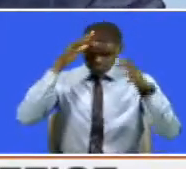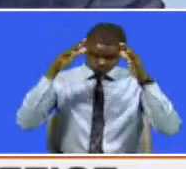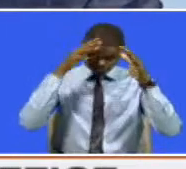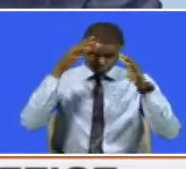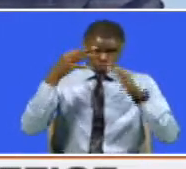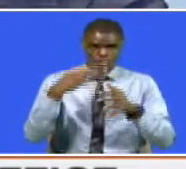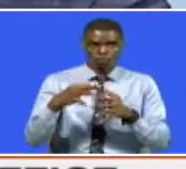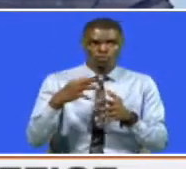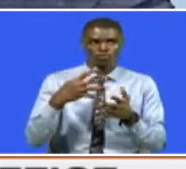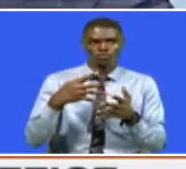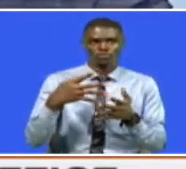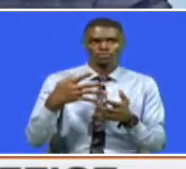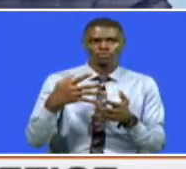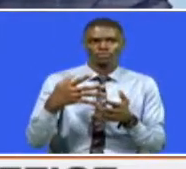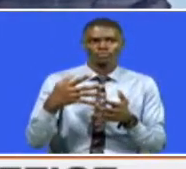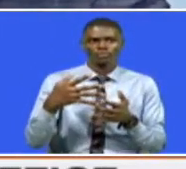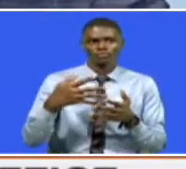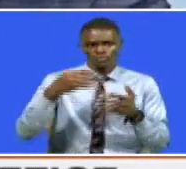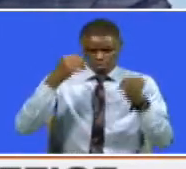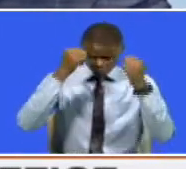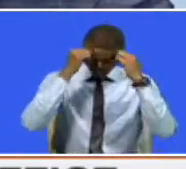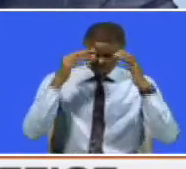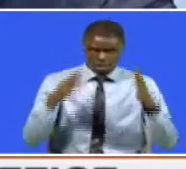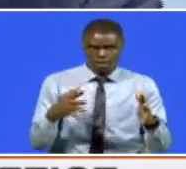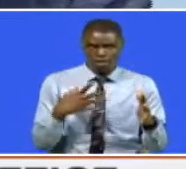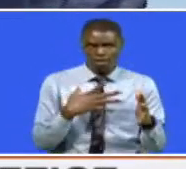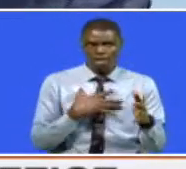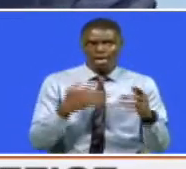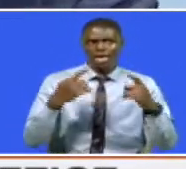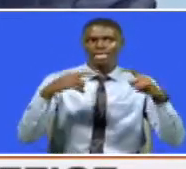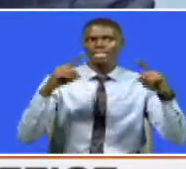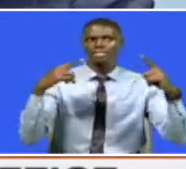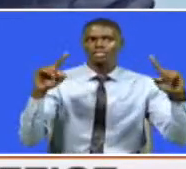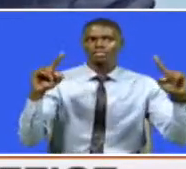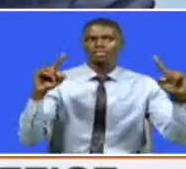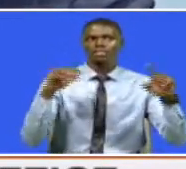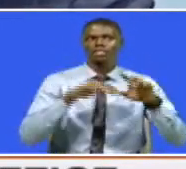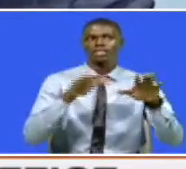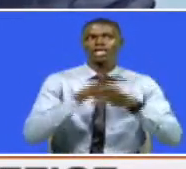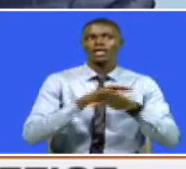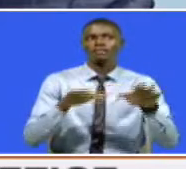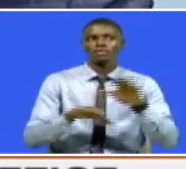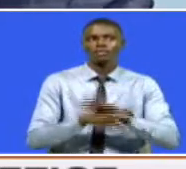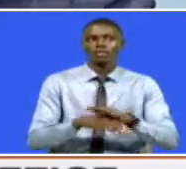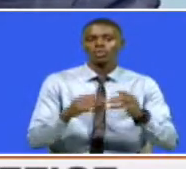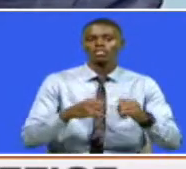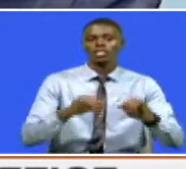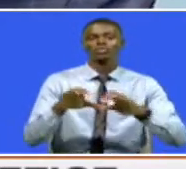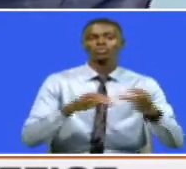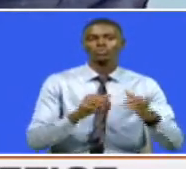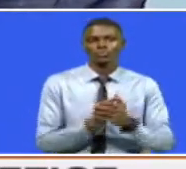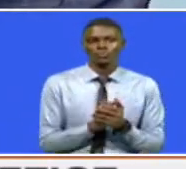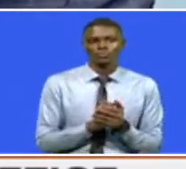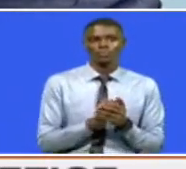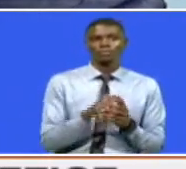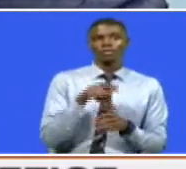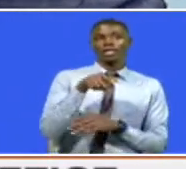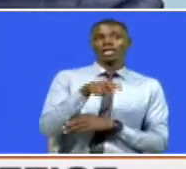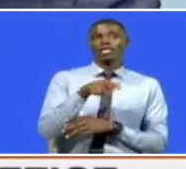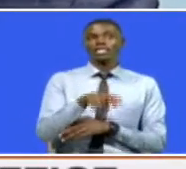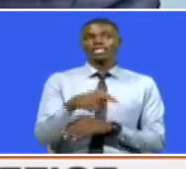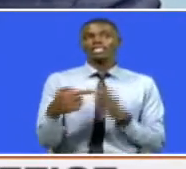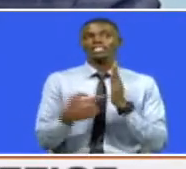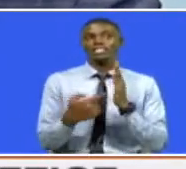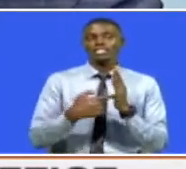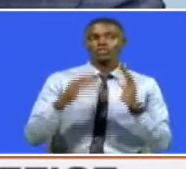enabler, yeah, and also a success factor in everything that we are trying to do. Within this ambit of the